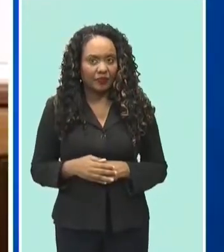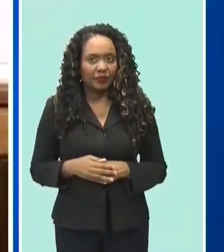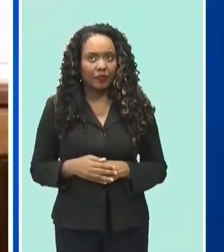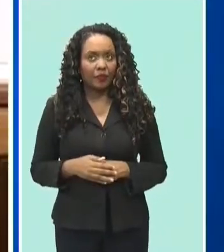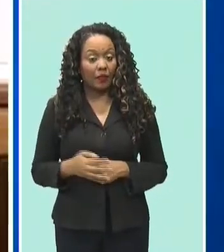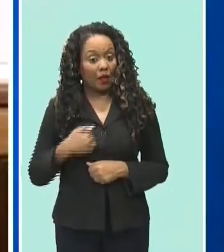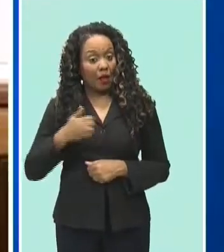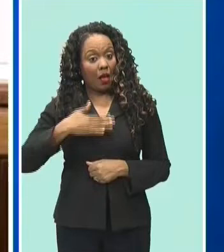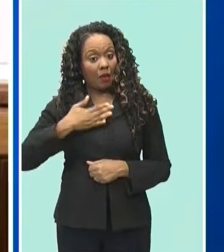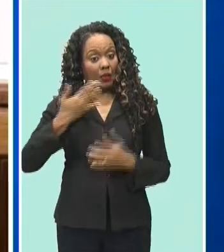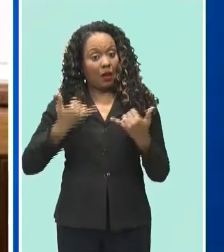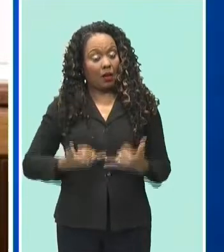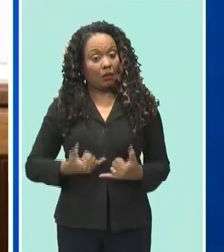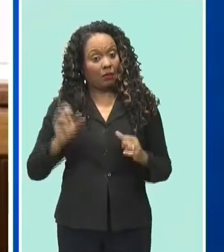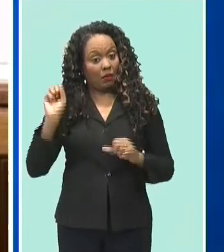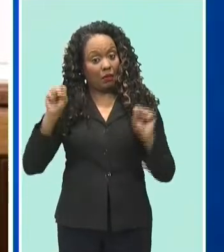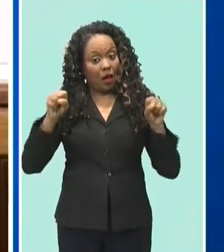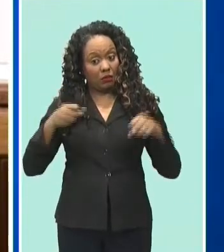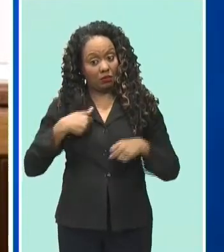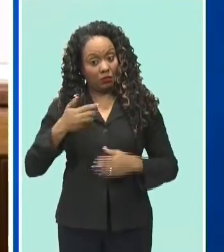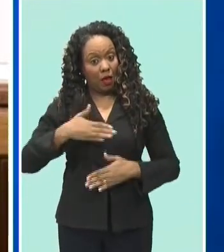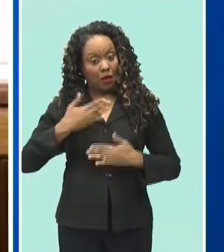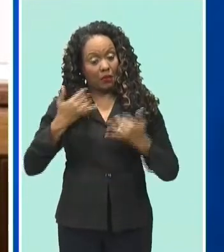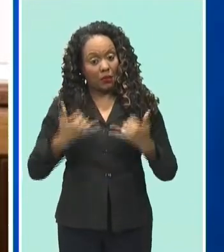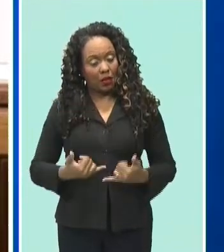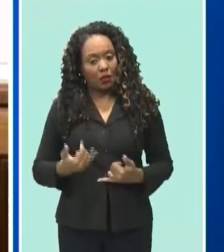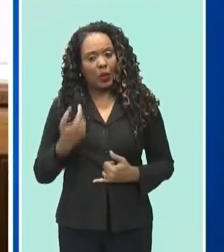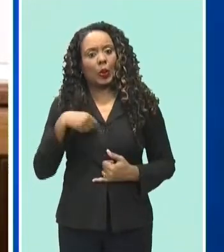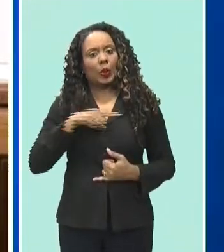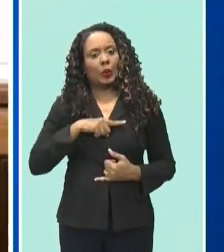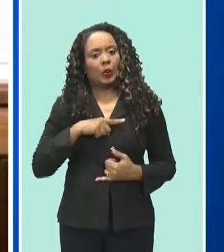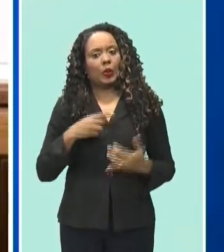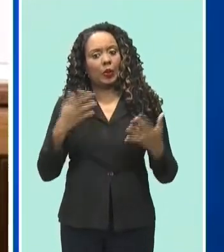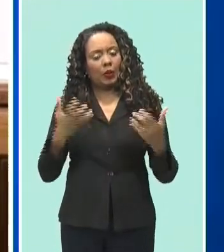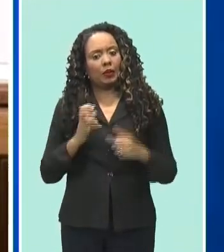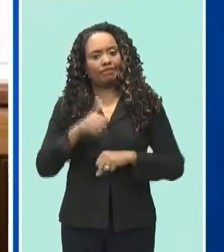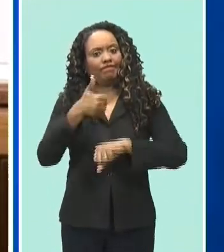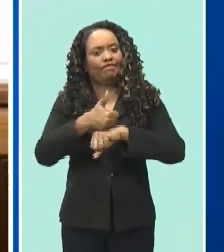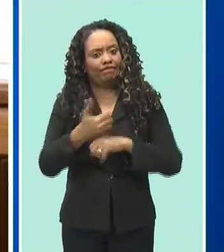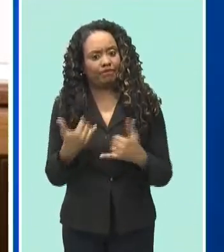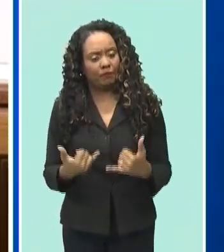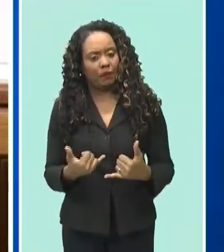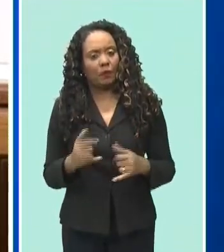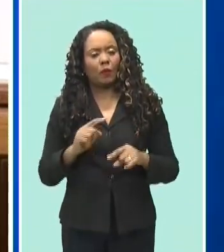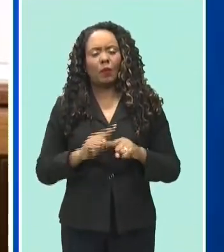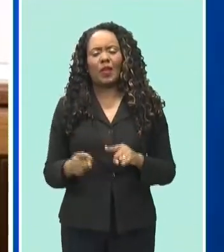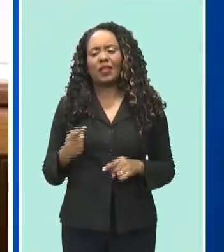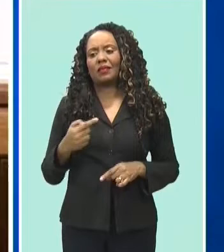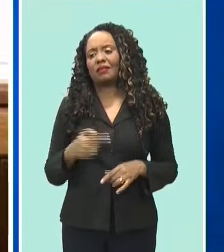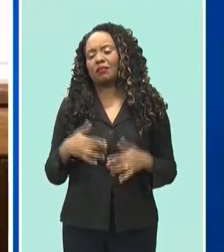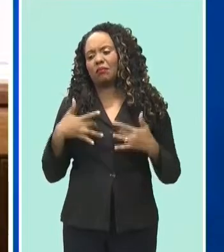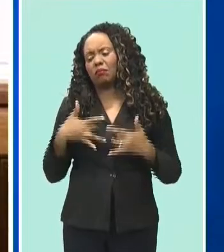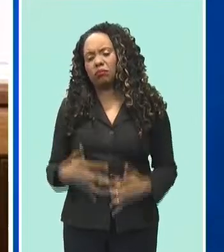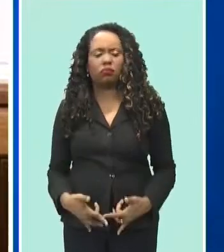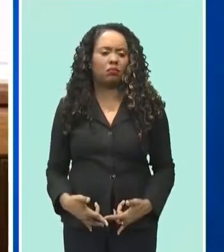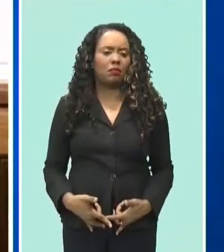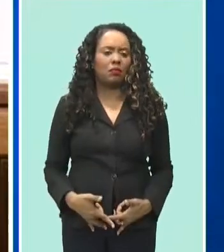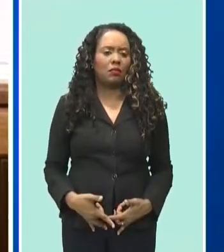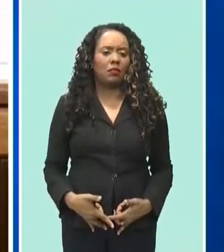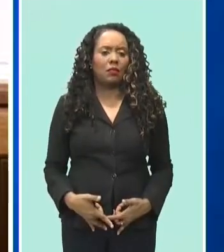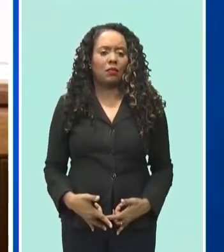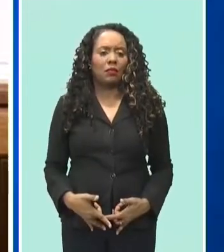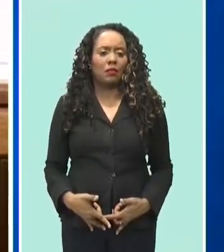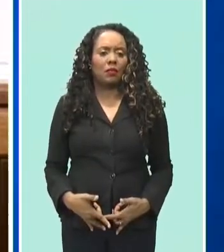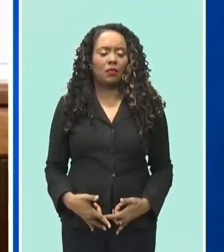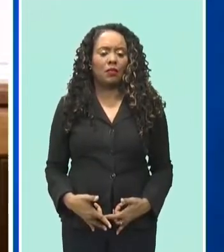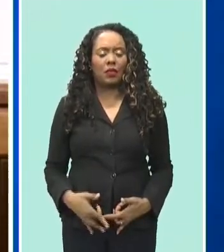happy that we've had the foresight to get it done, but I'm also very disappointed that this would not have